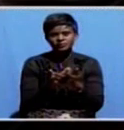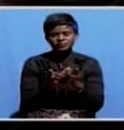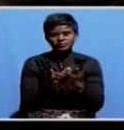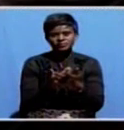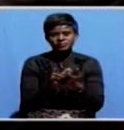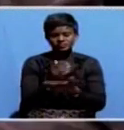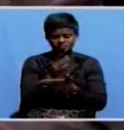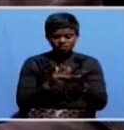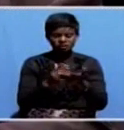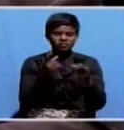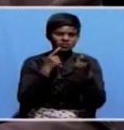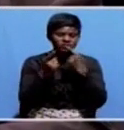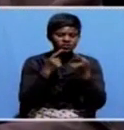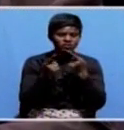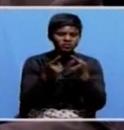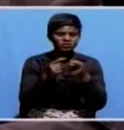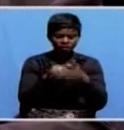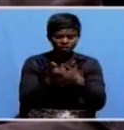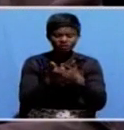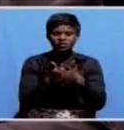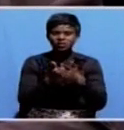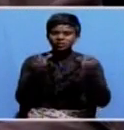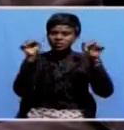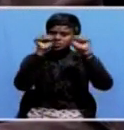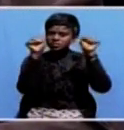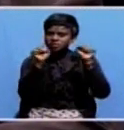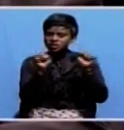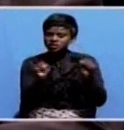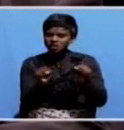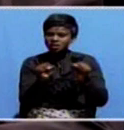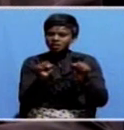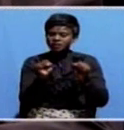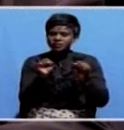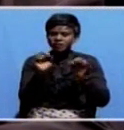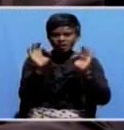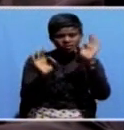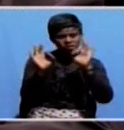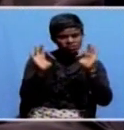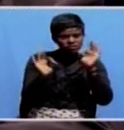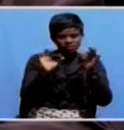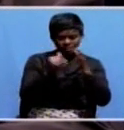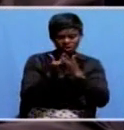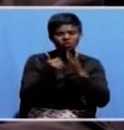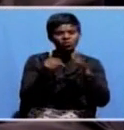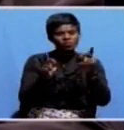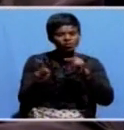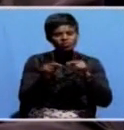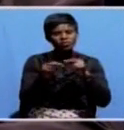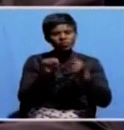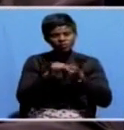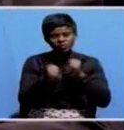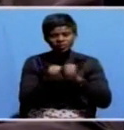Some are talking about the structural adjustment and how it affected people, the